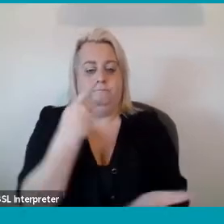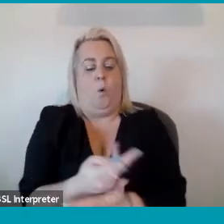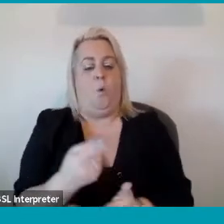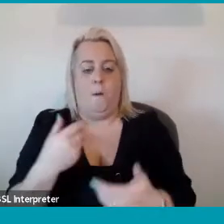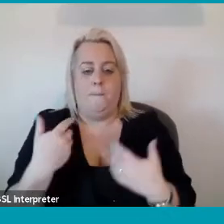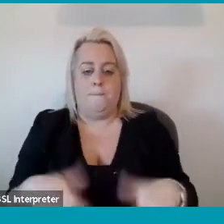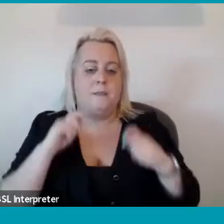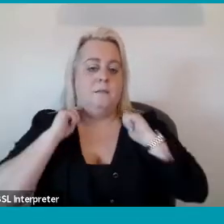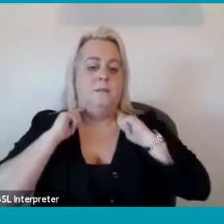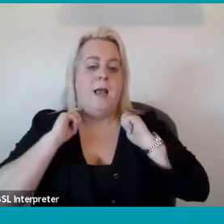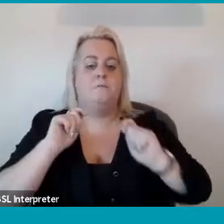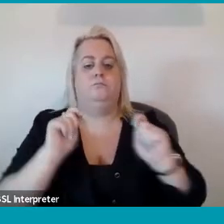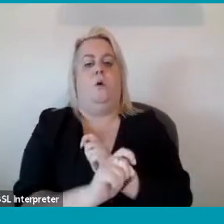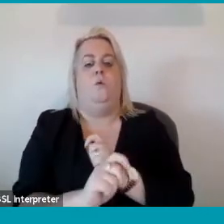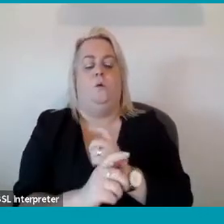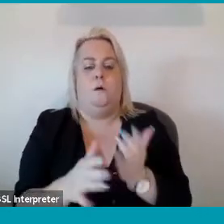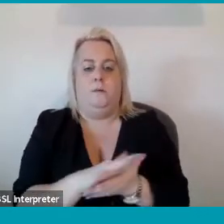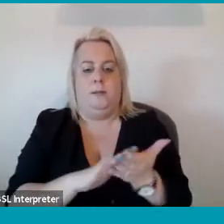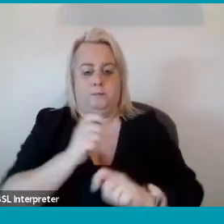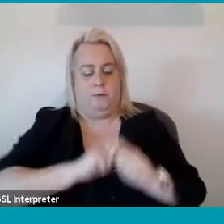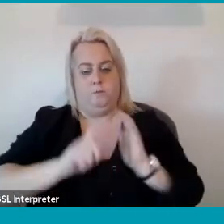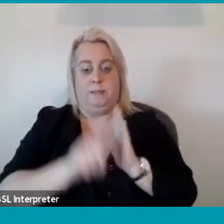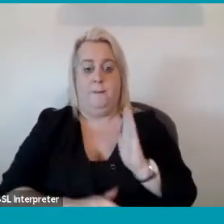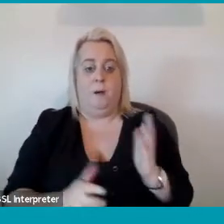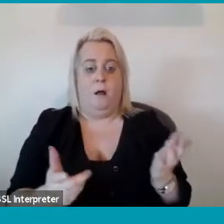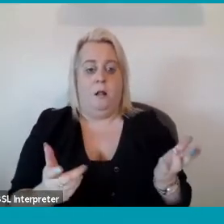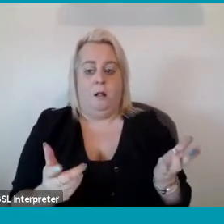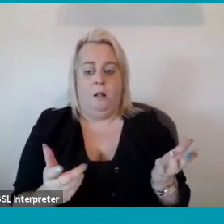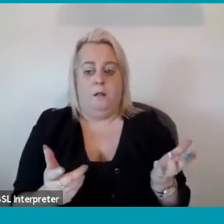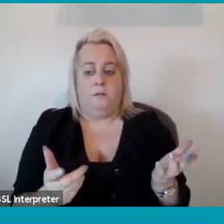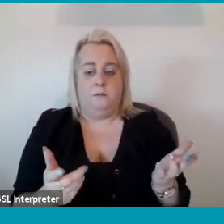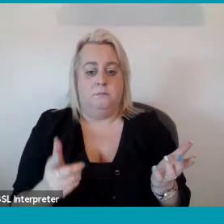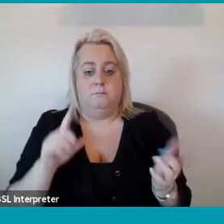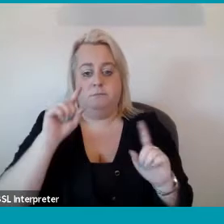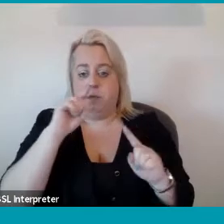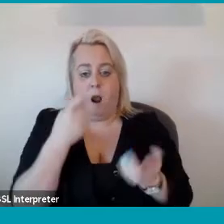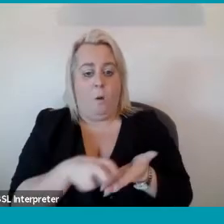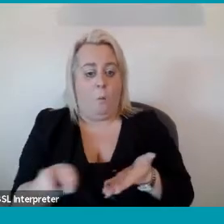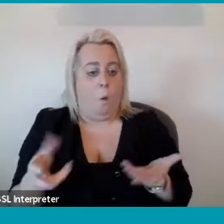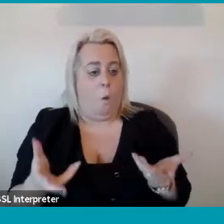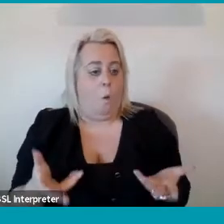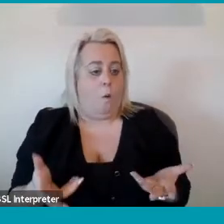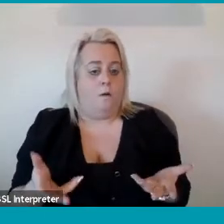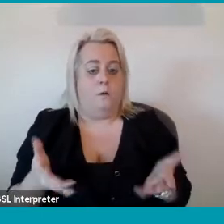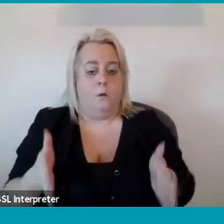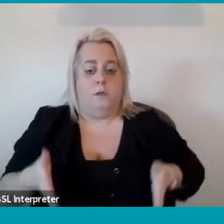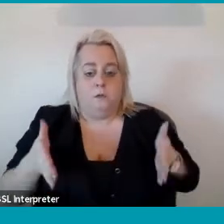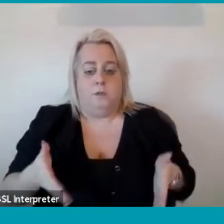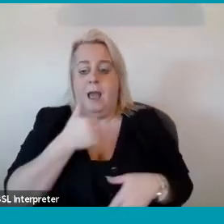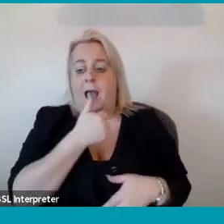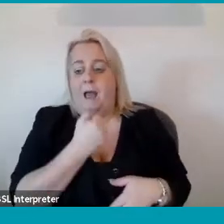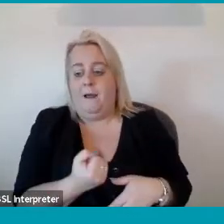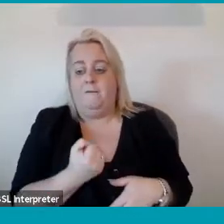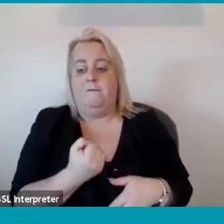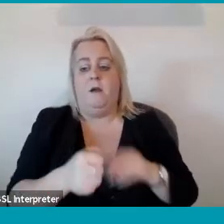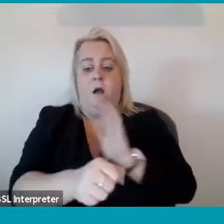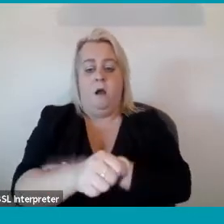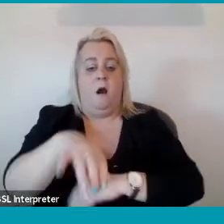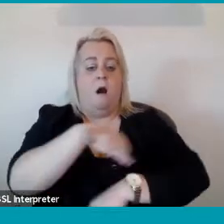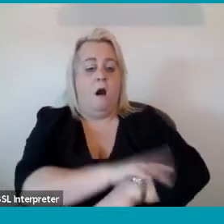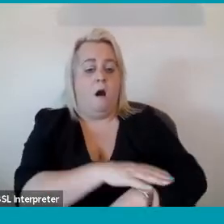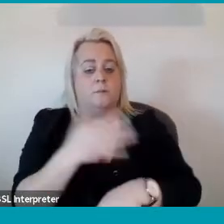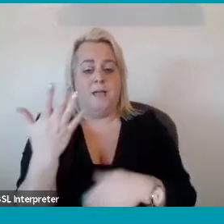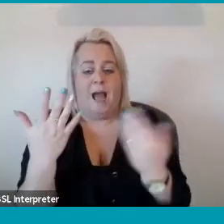paralysis. It's an incomplete fracture, but he uses a wheelchair. He has issues with his hands and arms, and that was kind